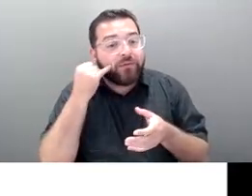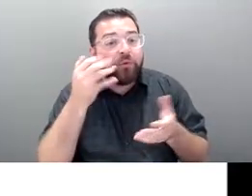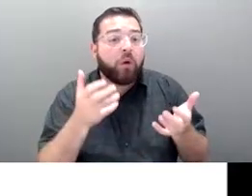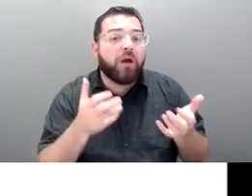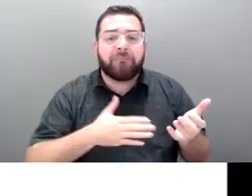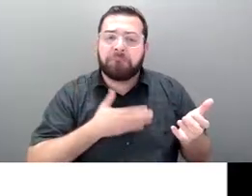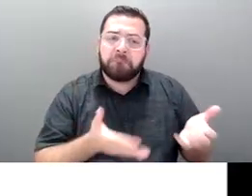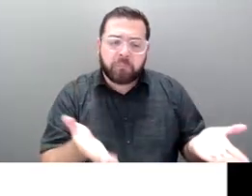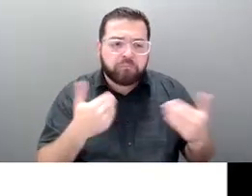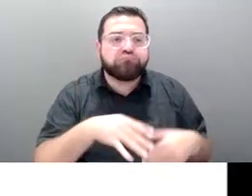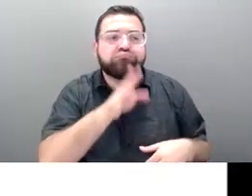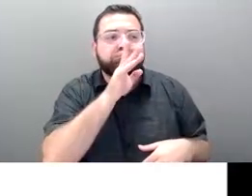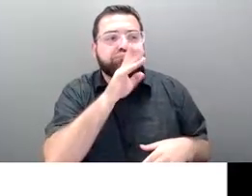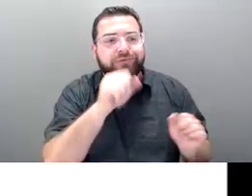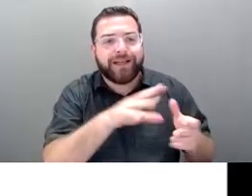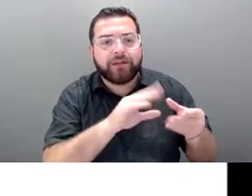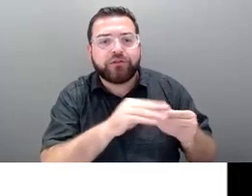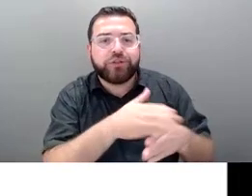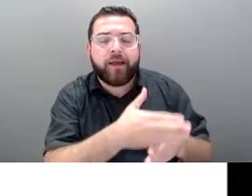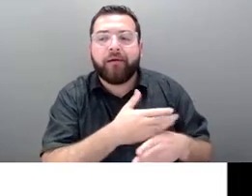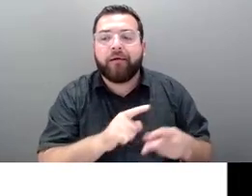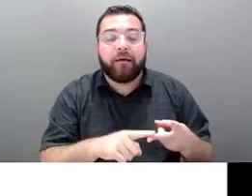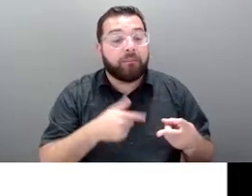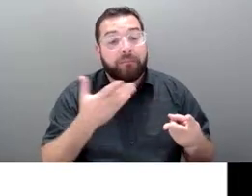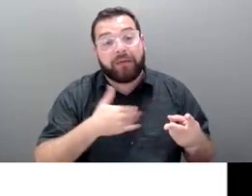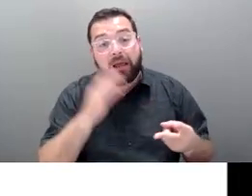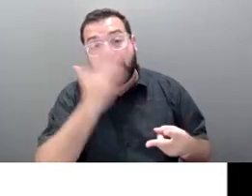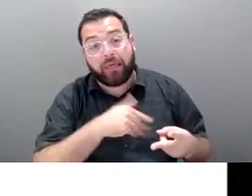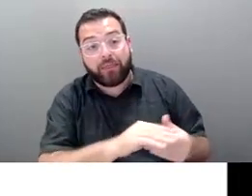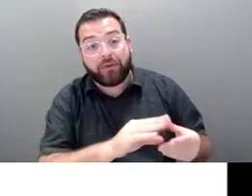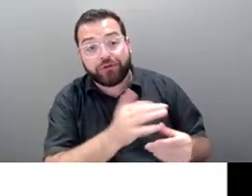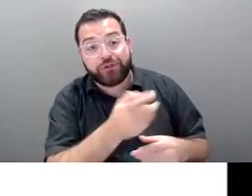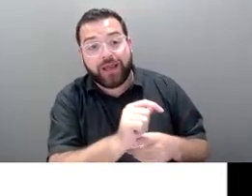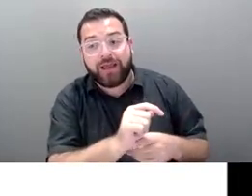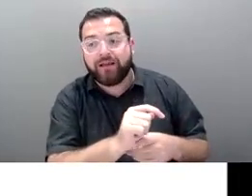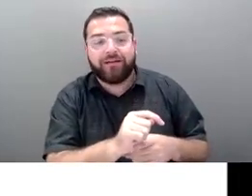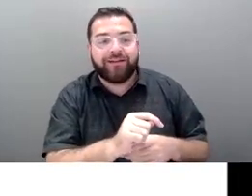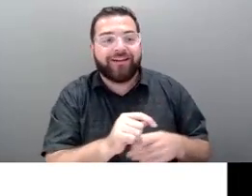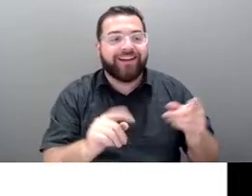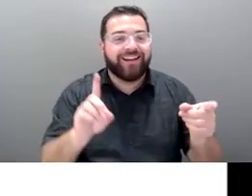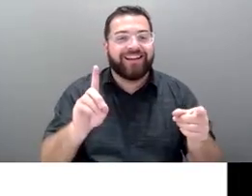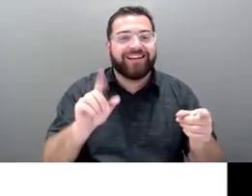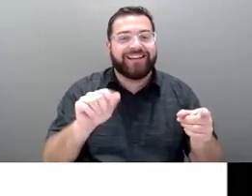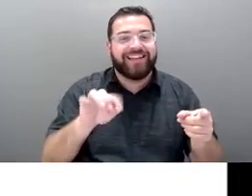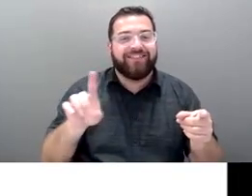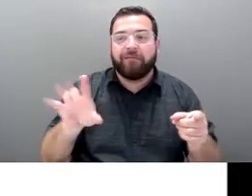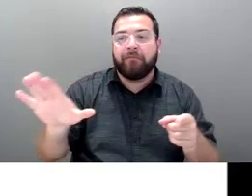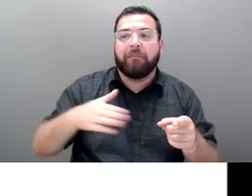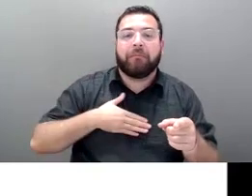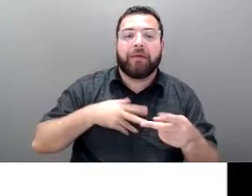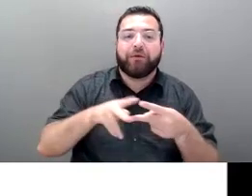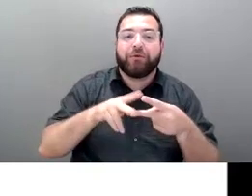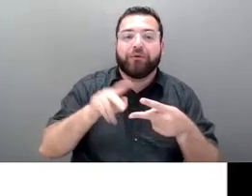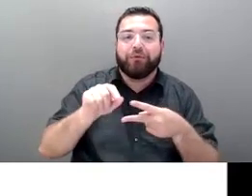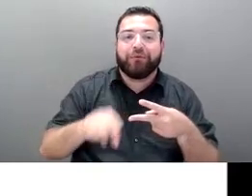welcome to, I may not see the chat, so you can just jump in and say Yeah, something. Julie, those are my 2 words. This is David.